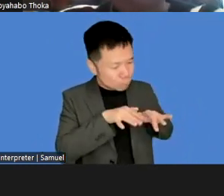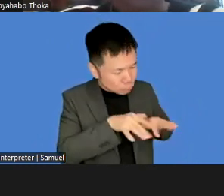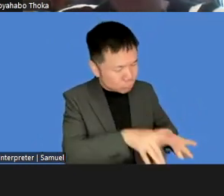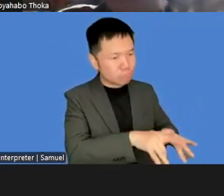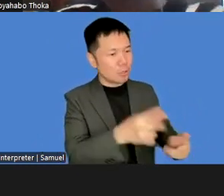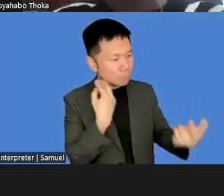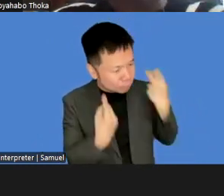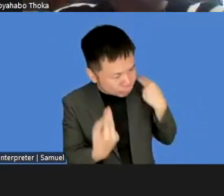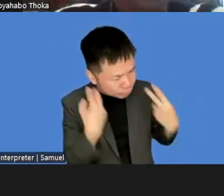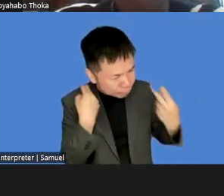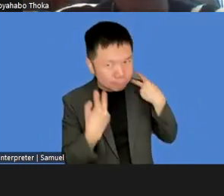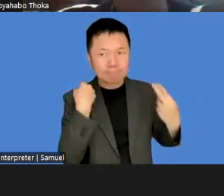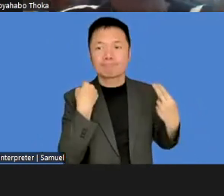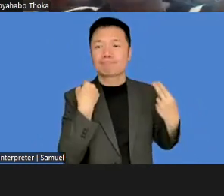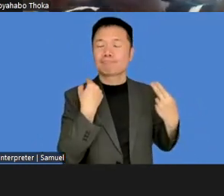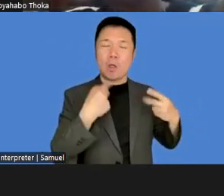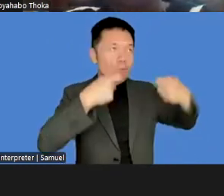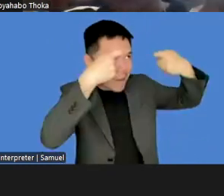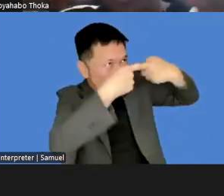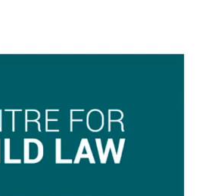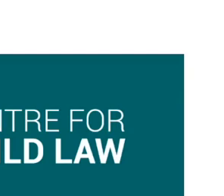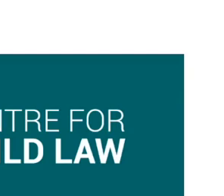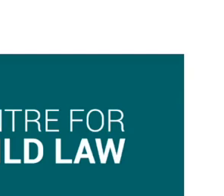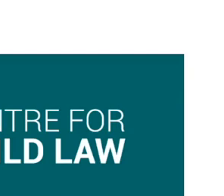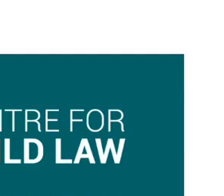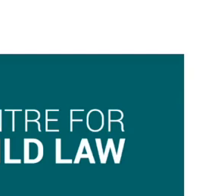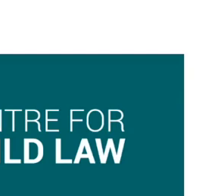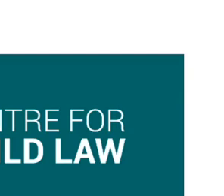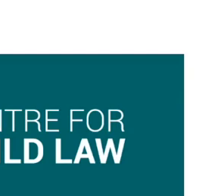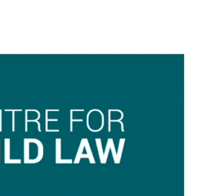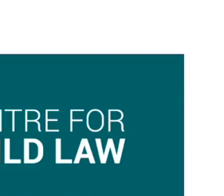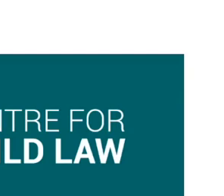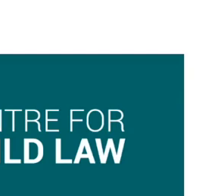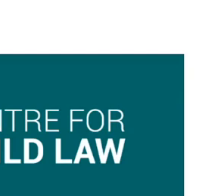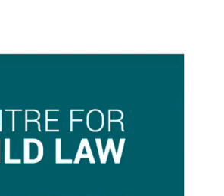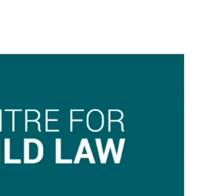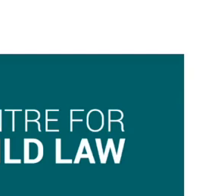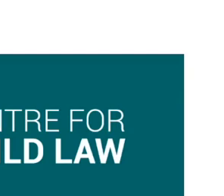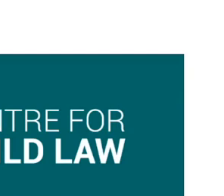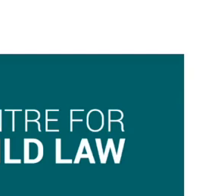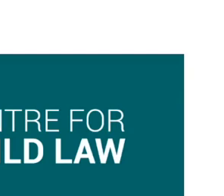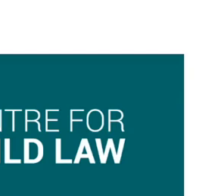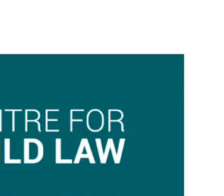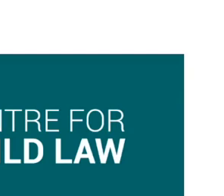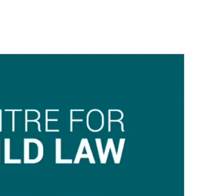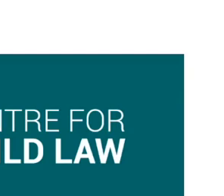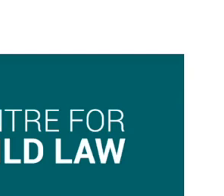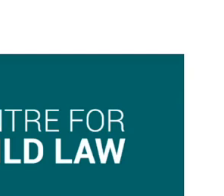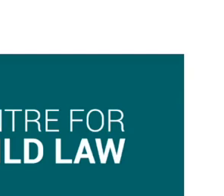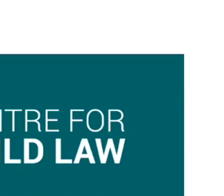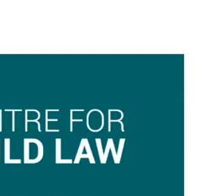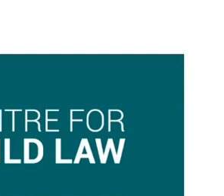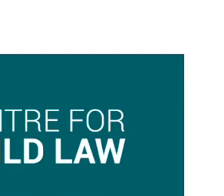would learn how to be an electrician, for example, a hairdresser, and so on. Schools for learners with severe